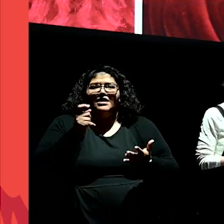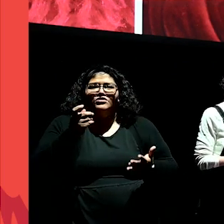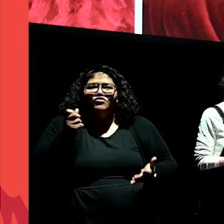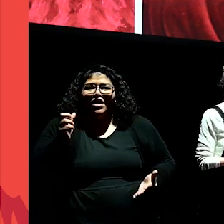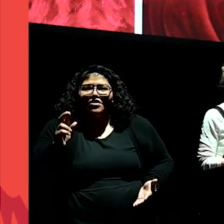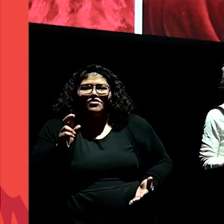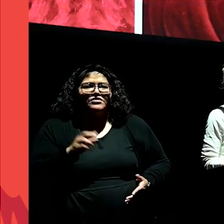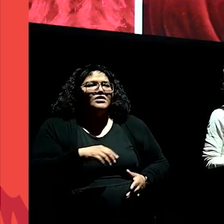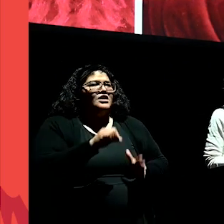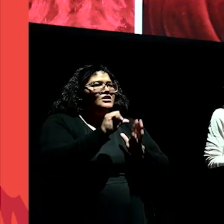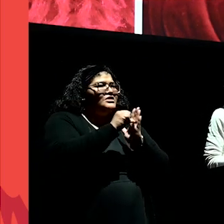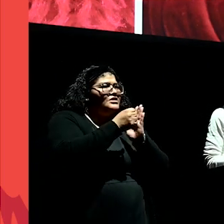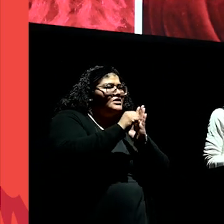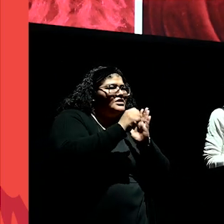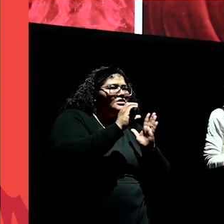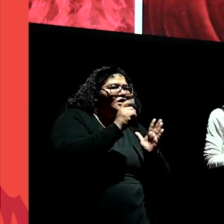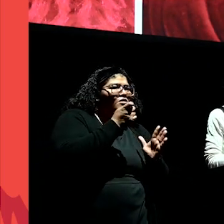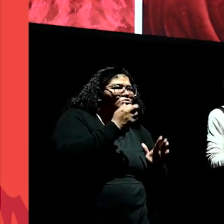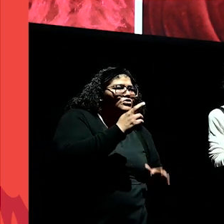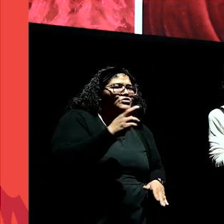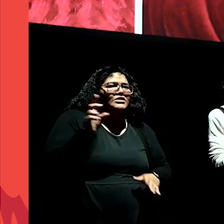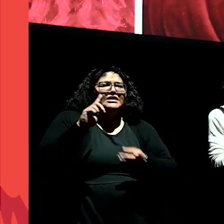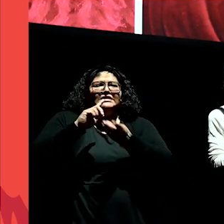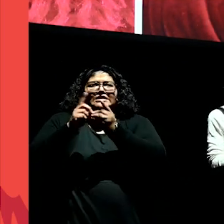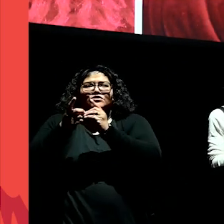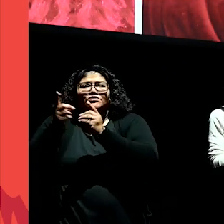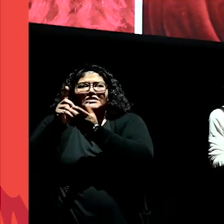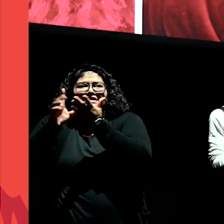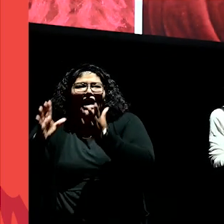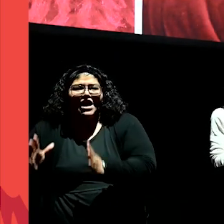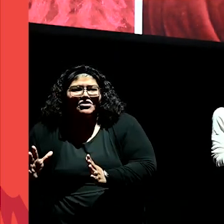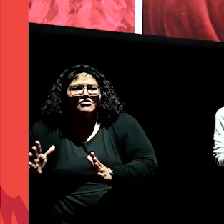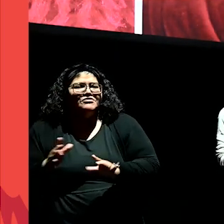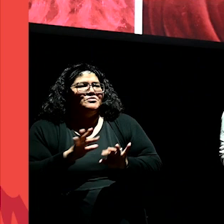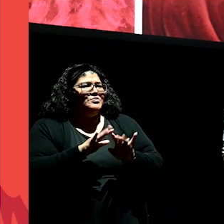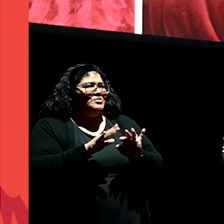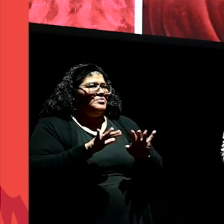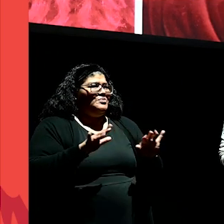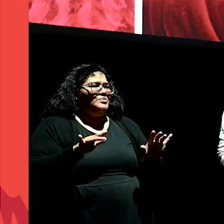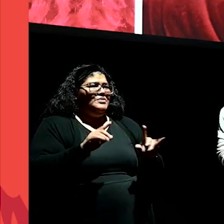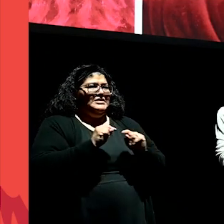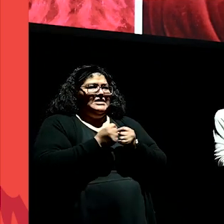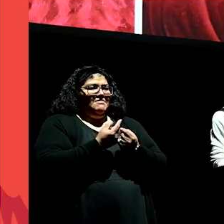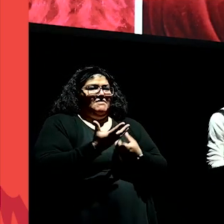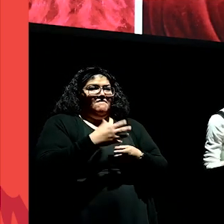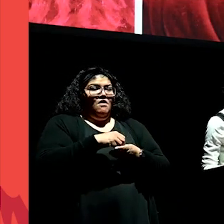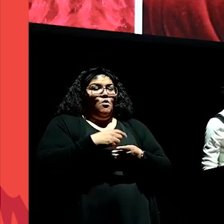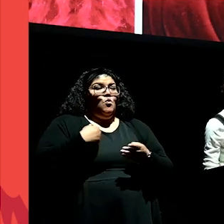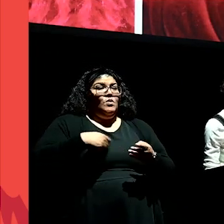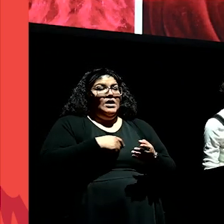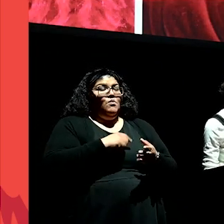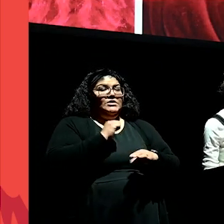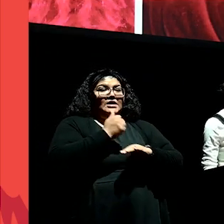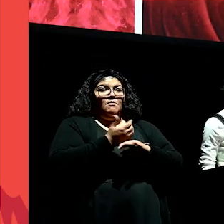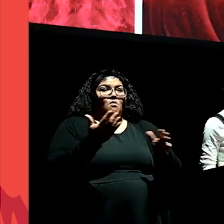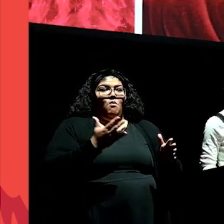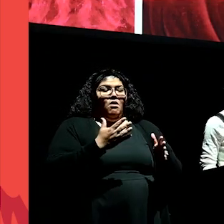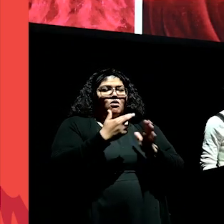sculptors, digital designers, and so we again would create the guidelines so that every